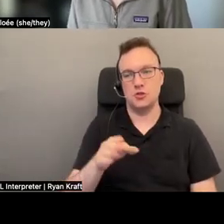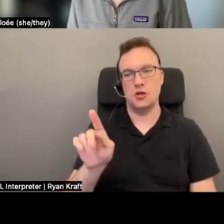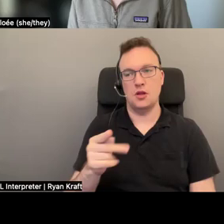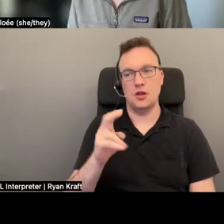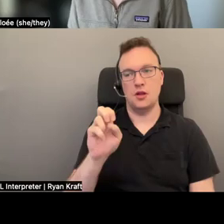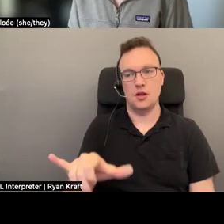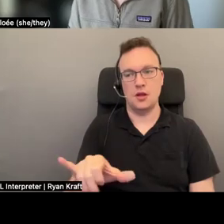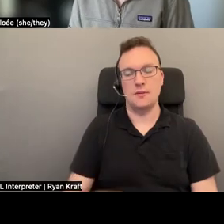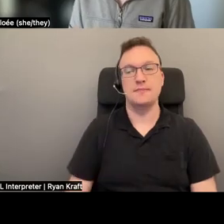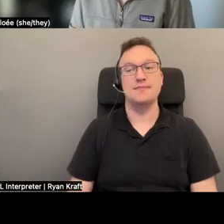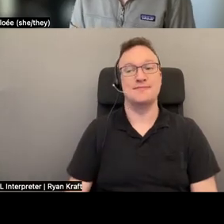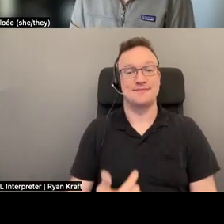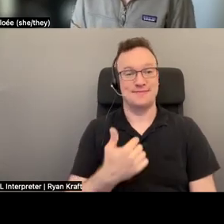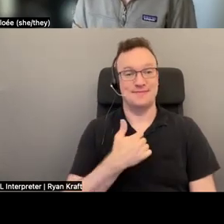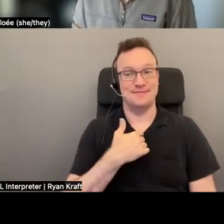I am